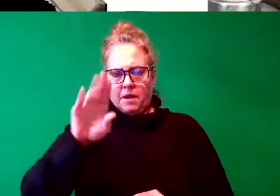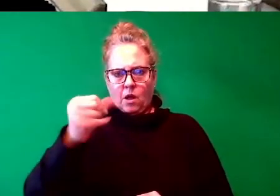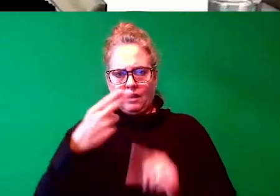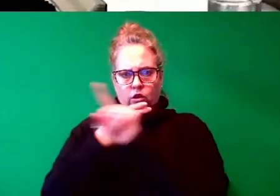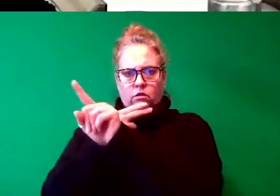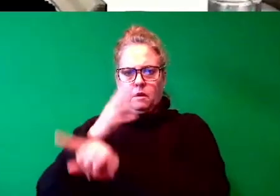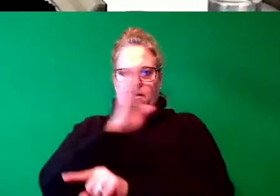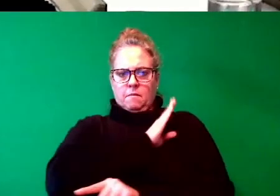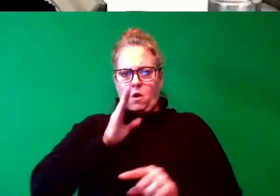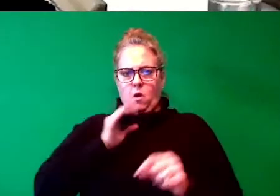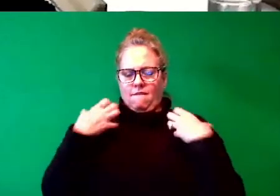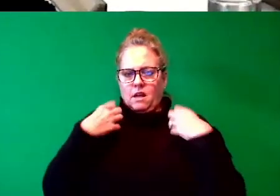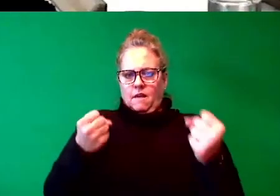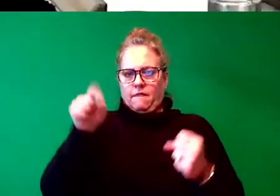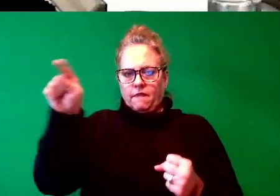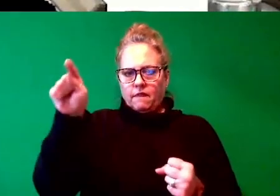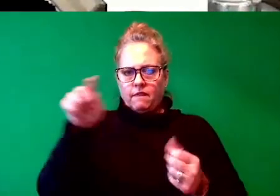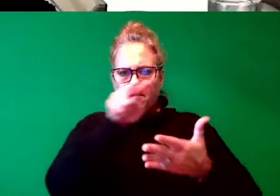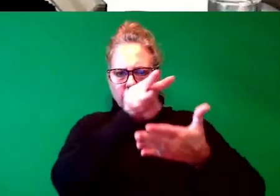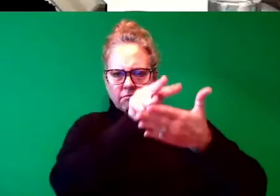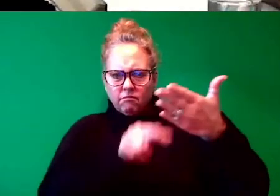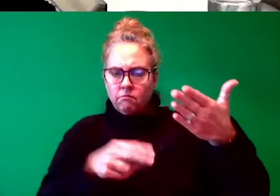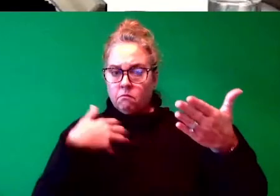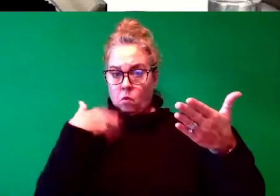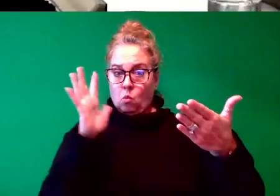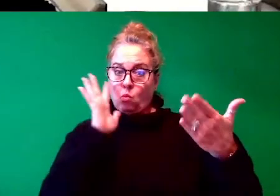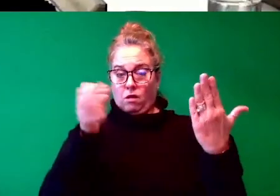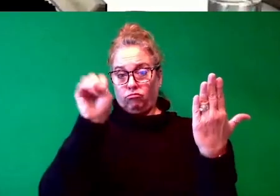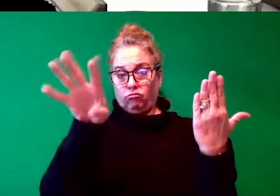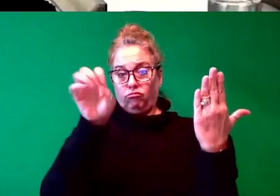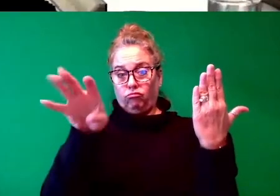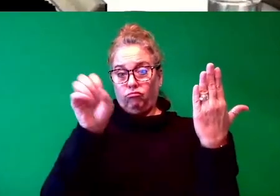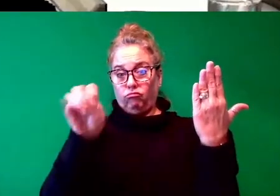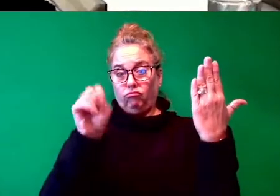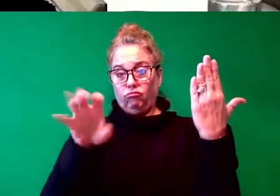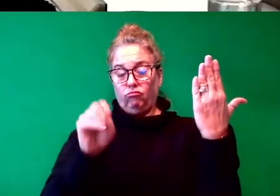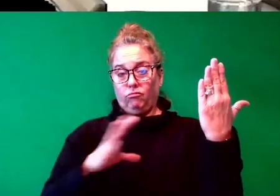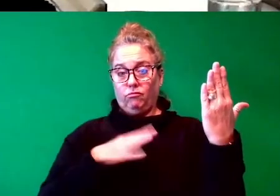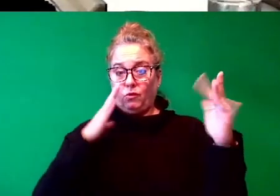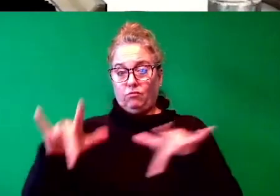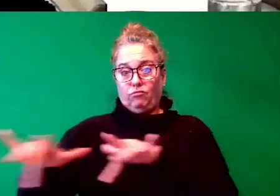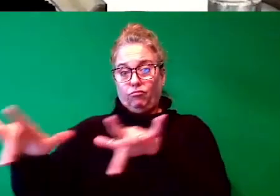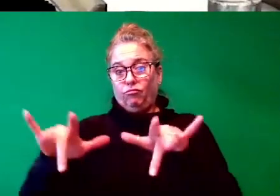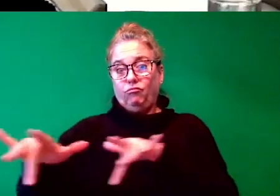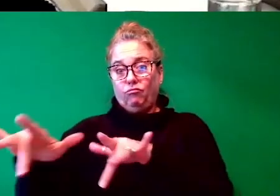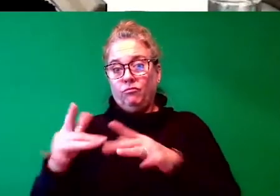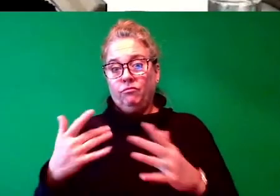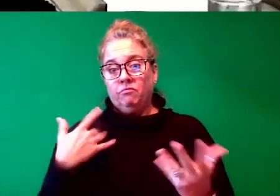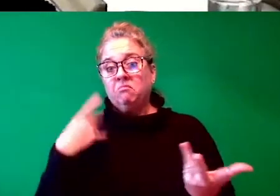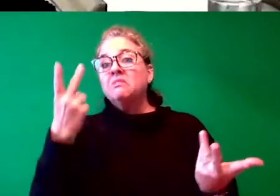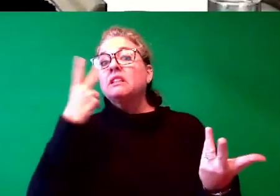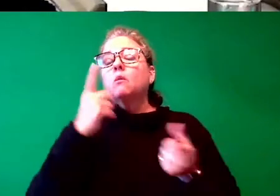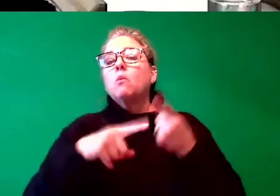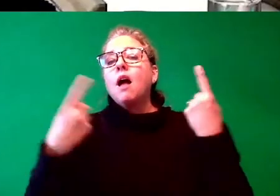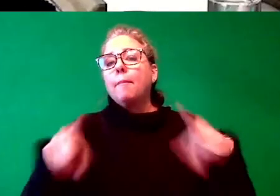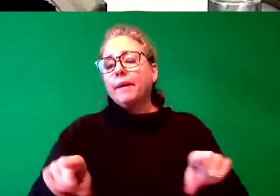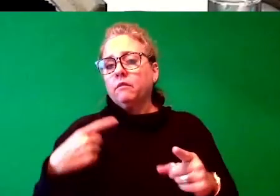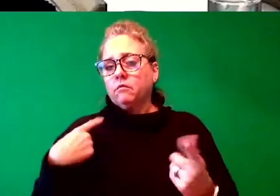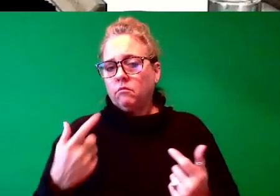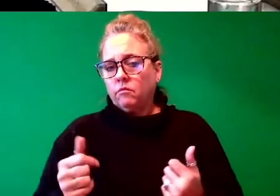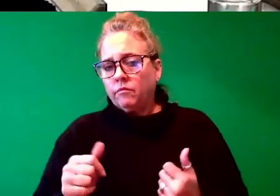record and let the chips fall where they may. I think, though, that it's important to remember what our